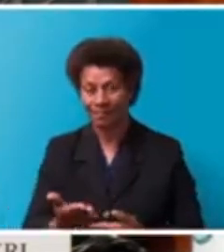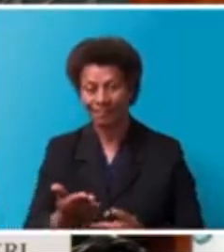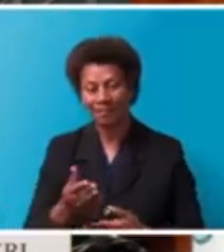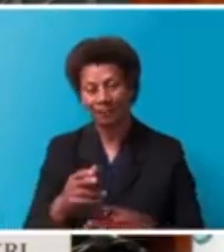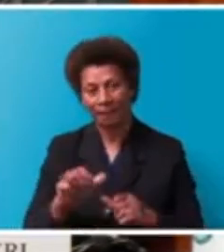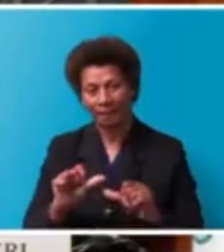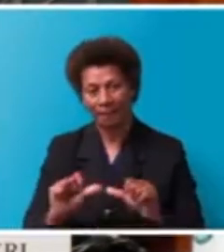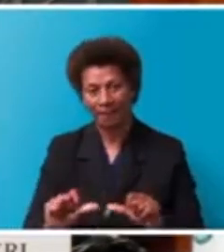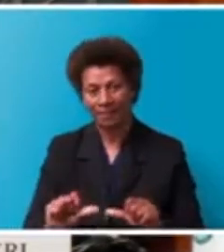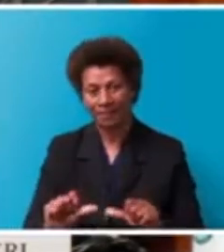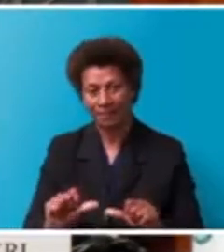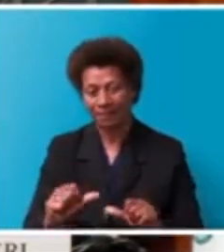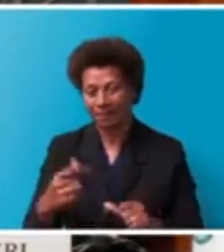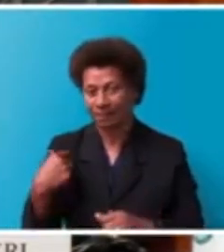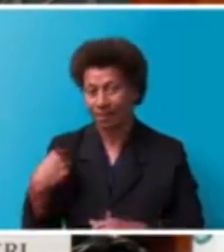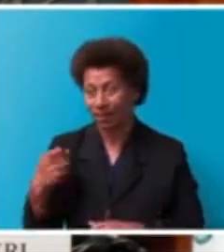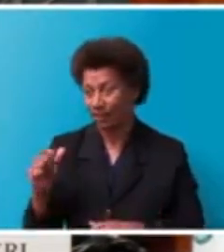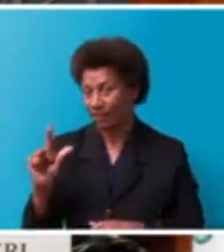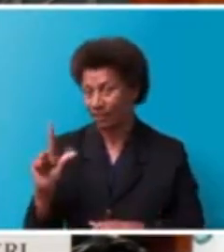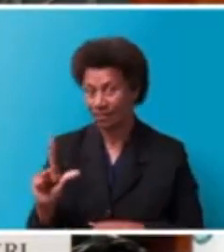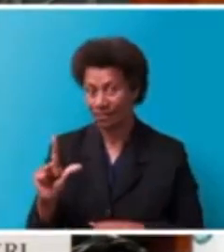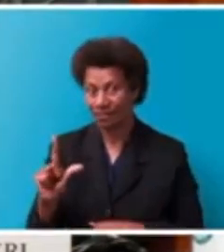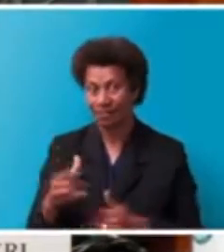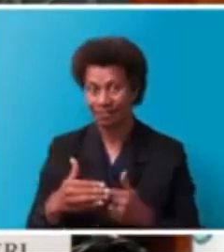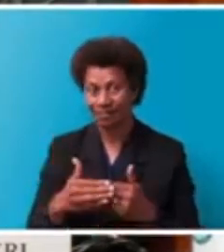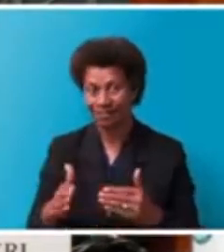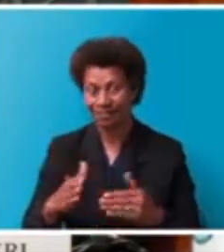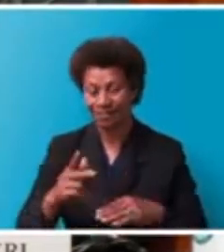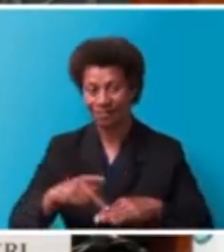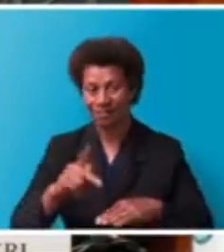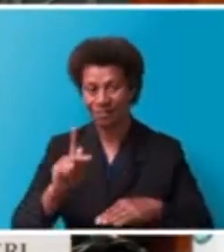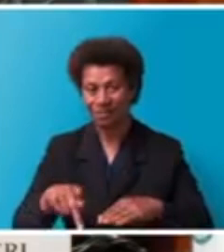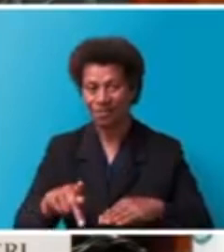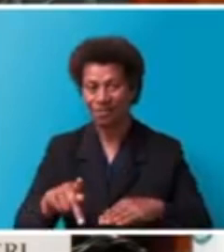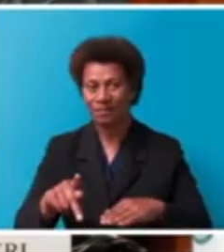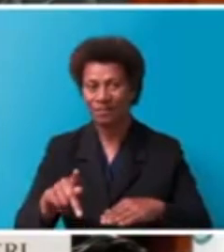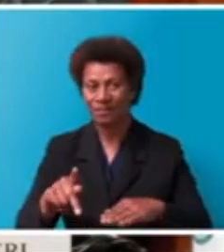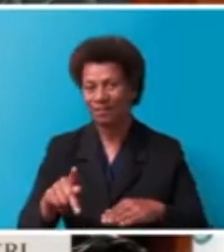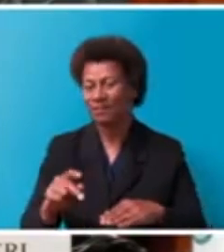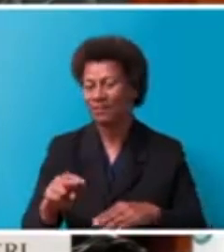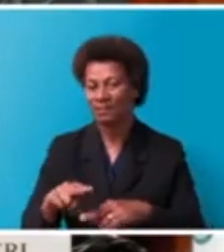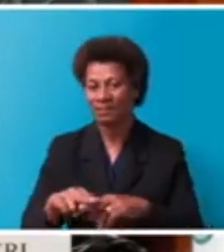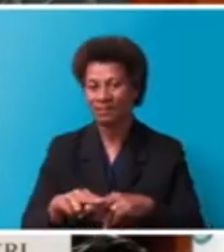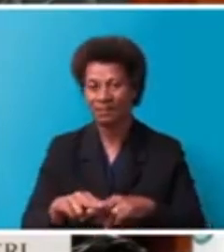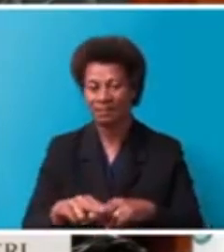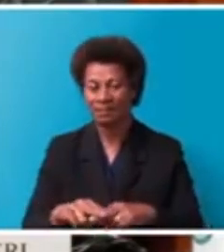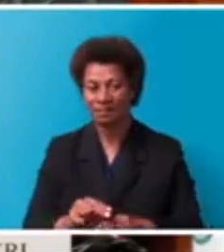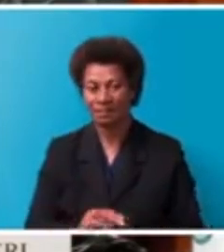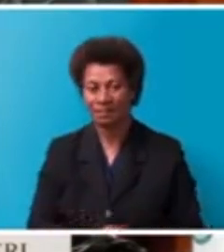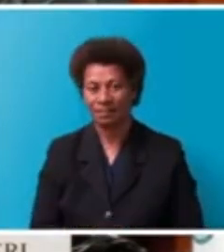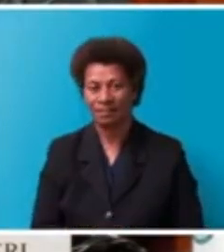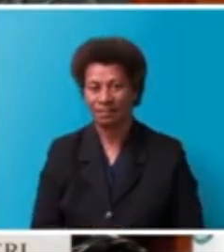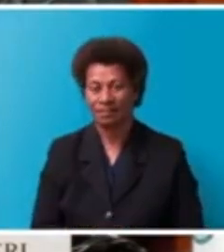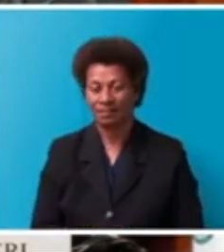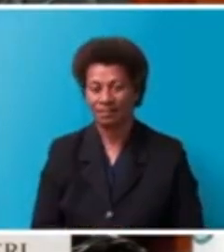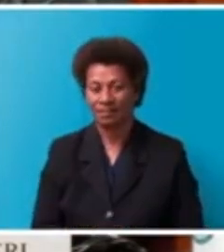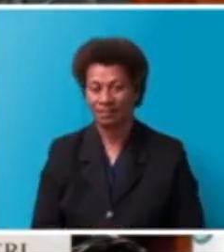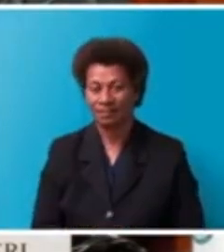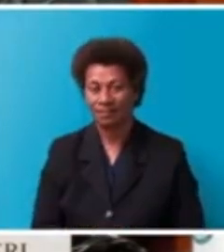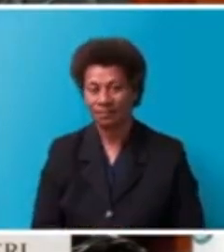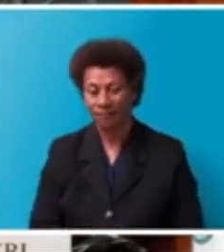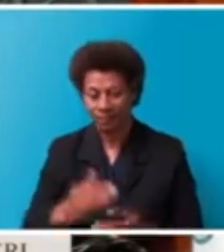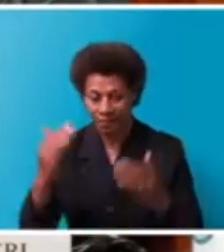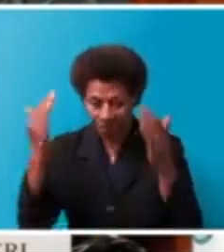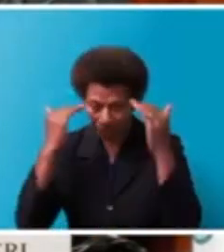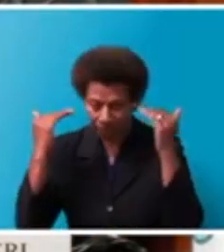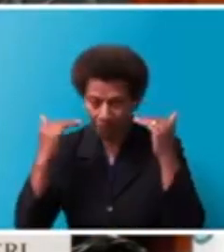and for officially inaugurating the 2025 Parliament session of Fiji. Mr. Speaker,